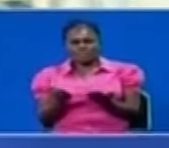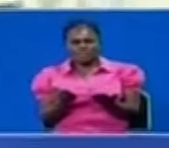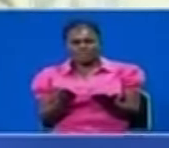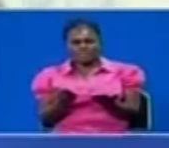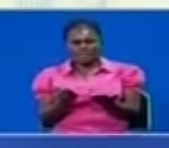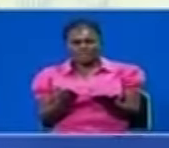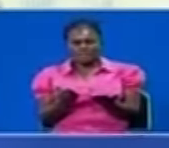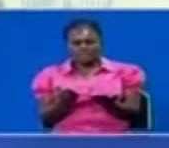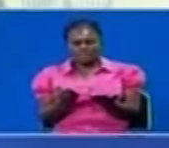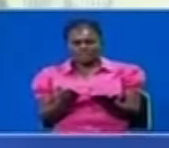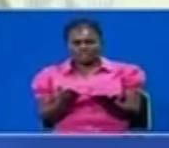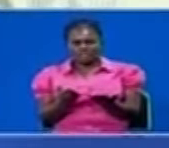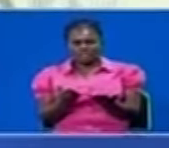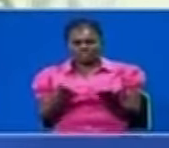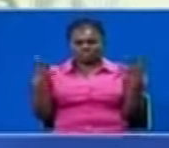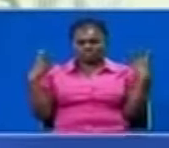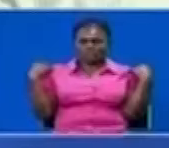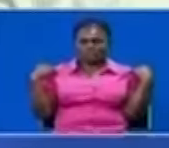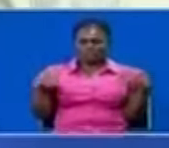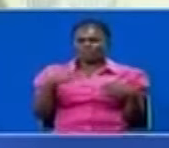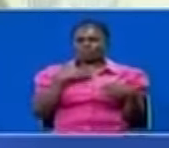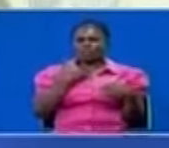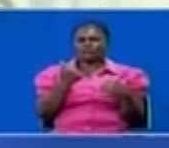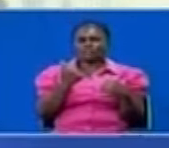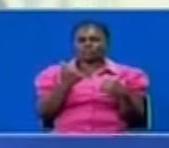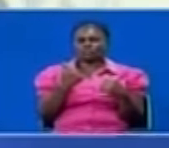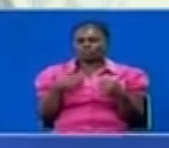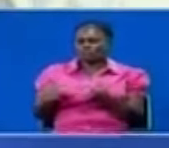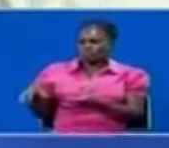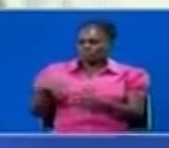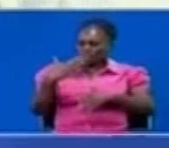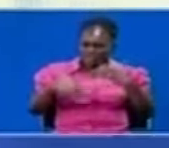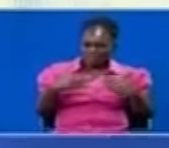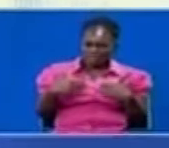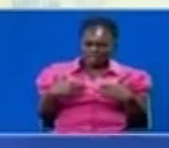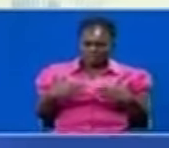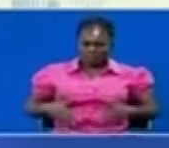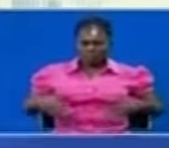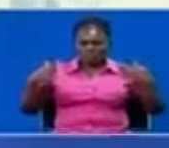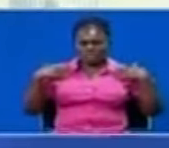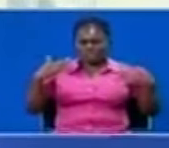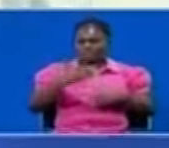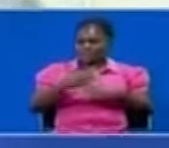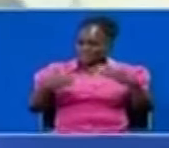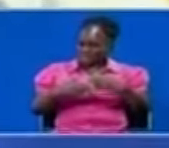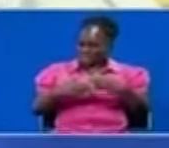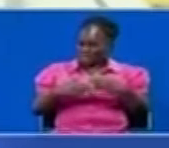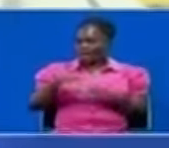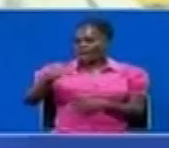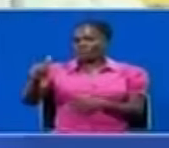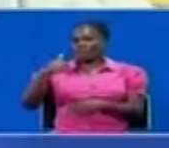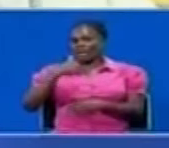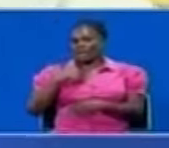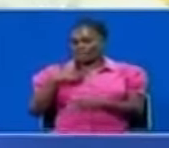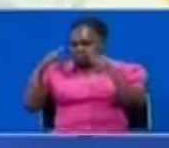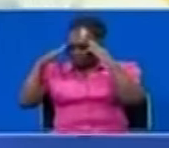state-of-the-art gymnasium for those who want to pursue rugby and bodybuilding? You can imagine there are others who want to